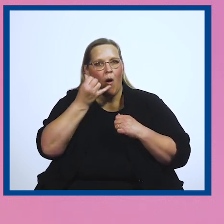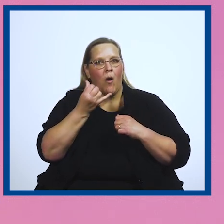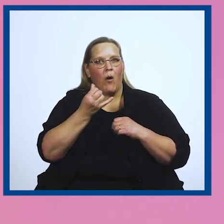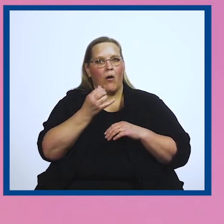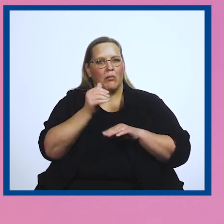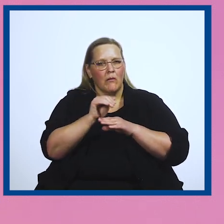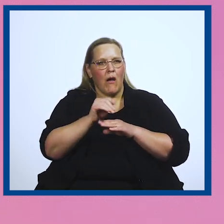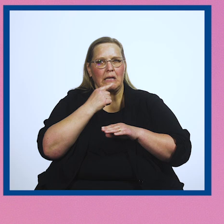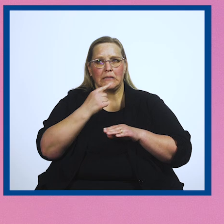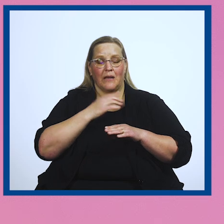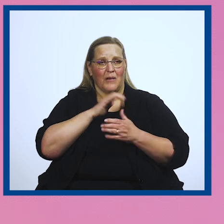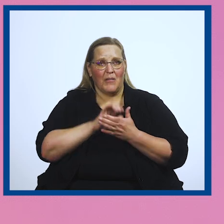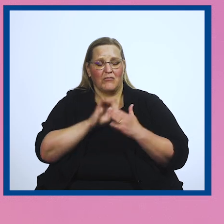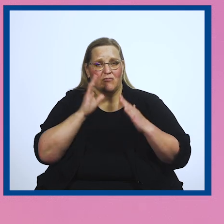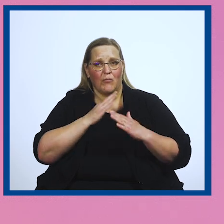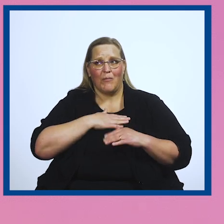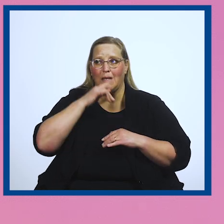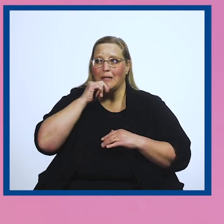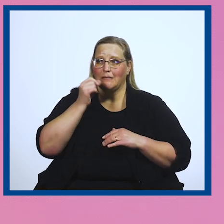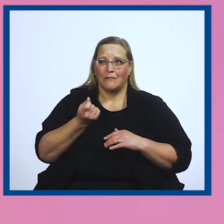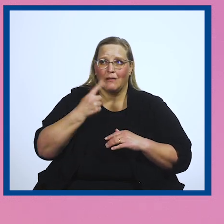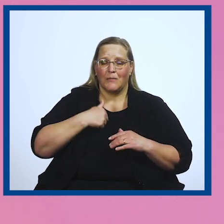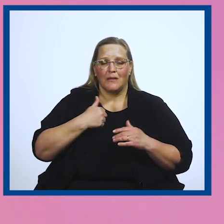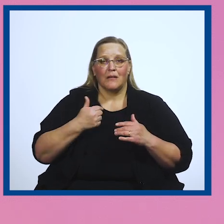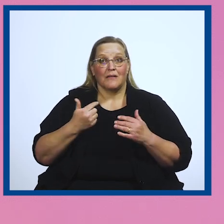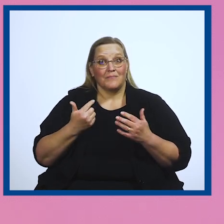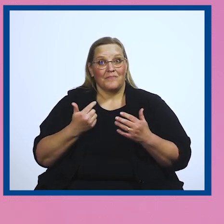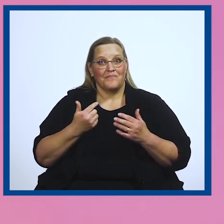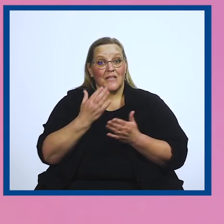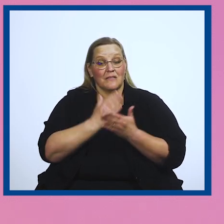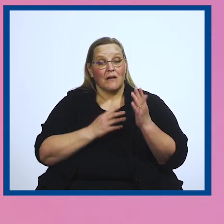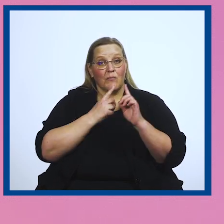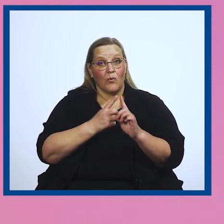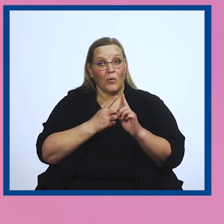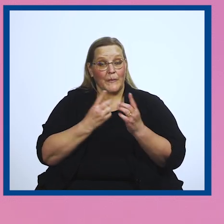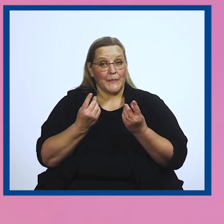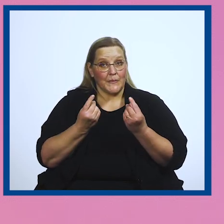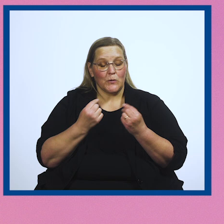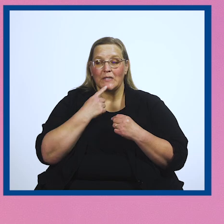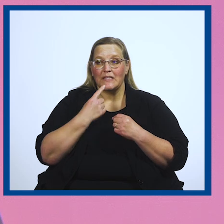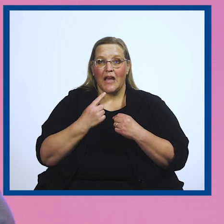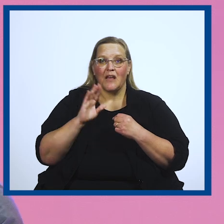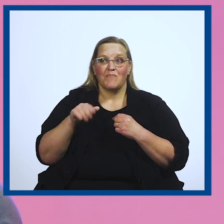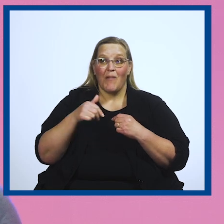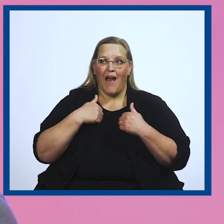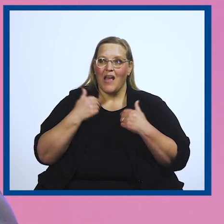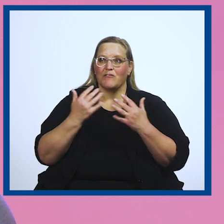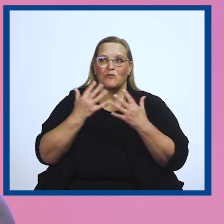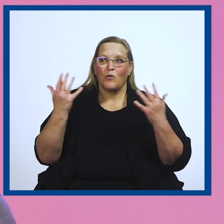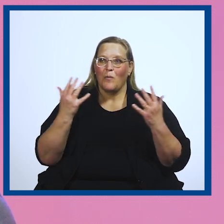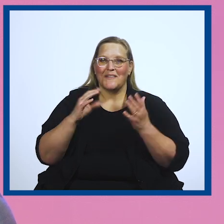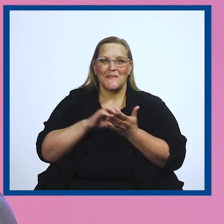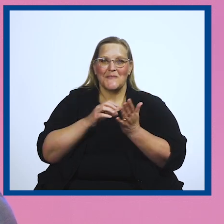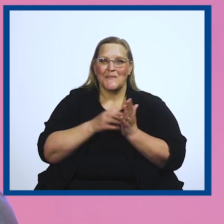say, my marriage is in trouble. My kid doesn't understand me. And at some point, all you have to do is say to him, I've got so much cookie